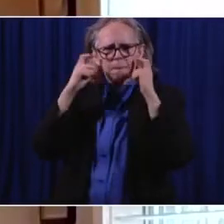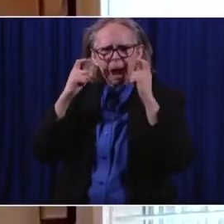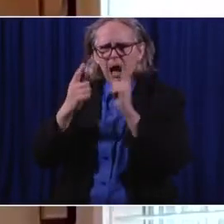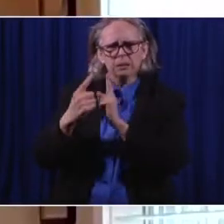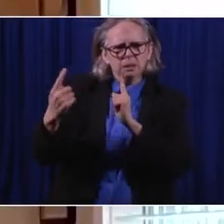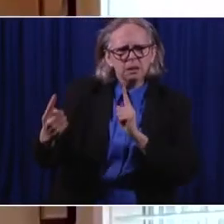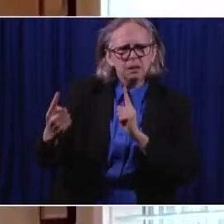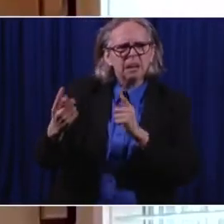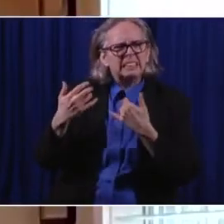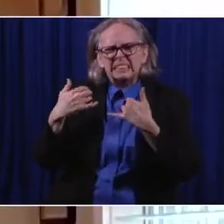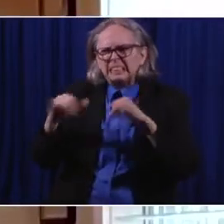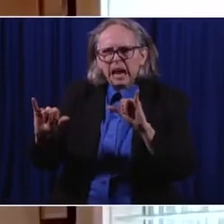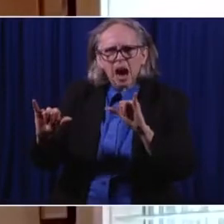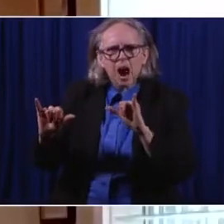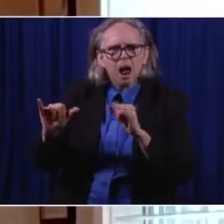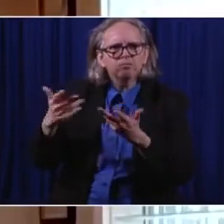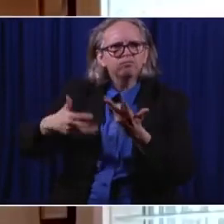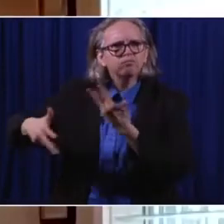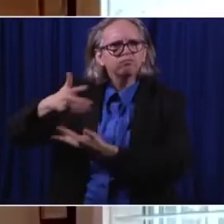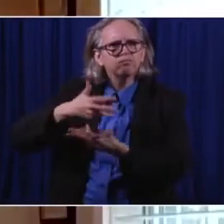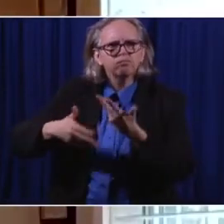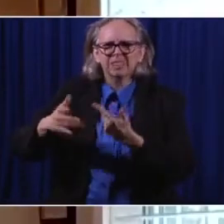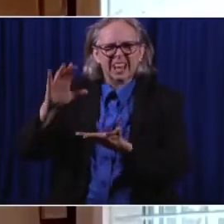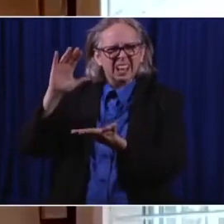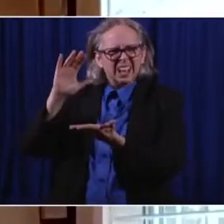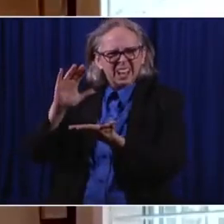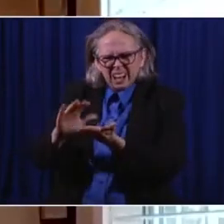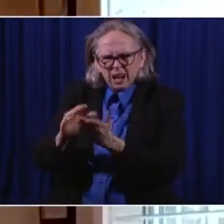we have very low transmission of COVID.